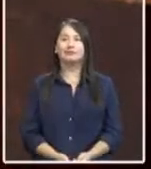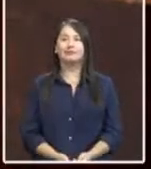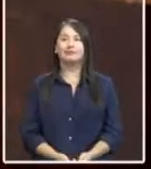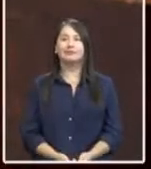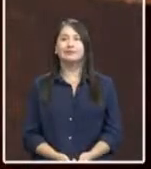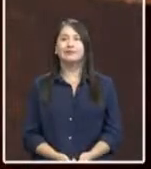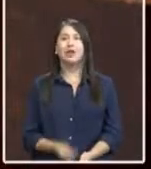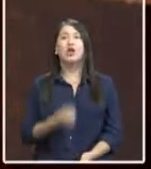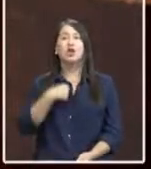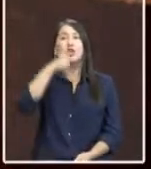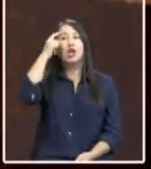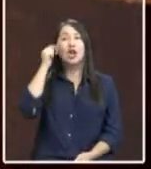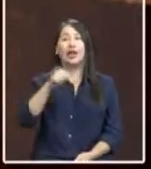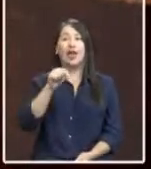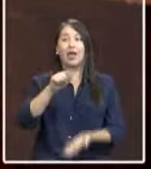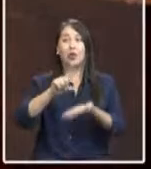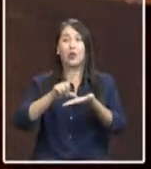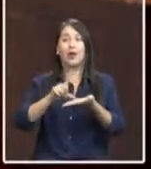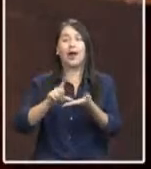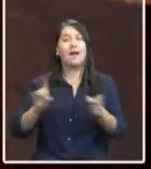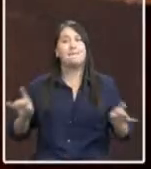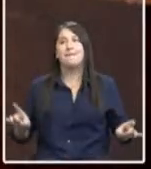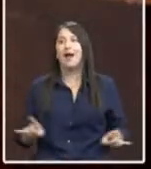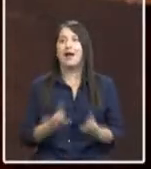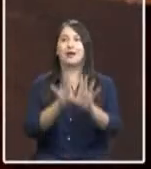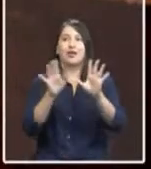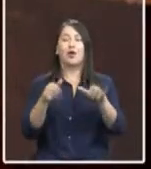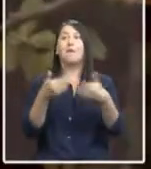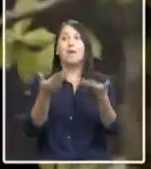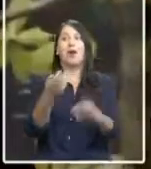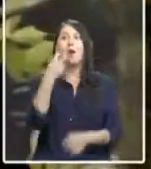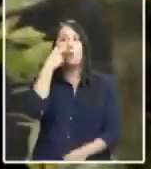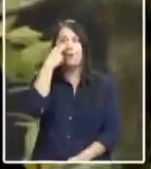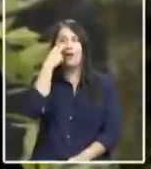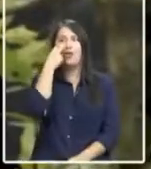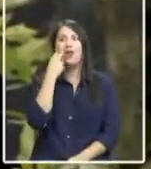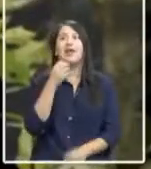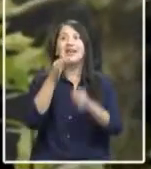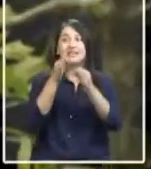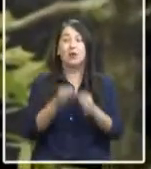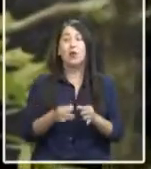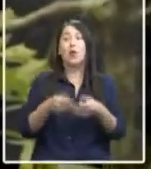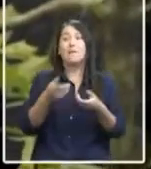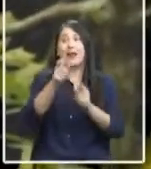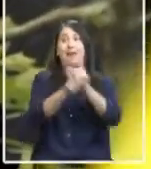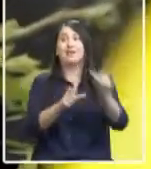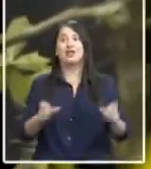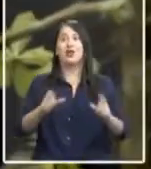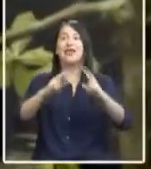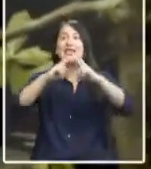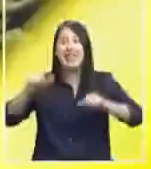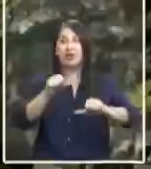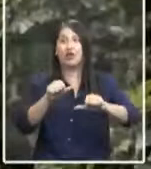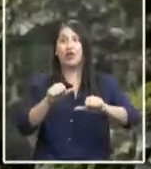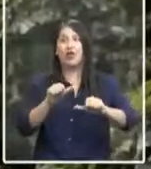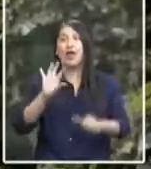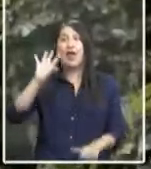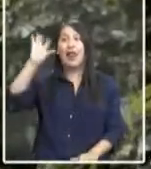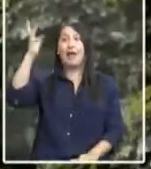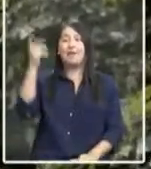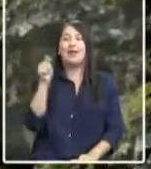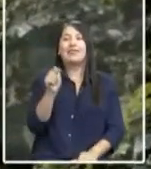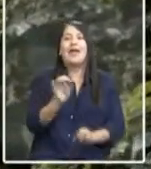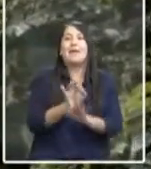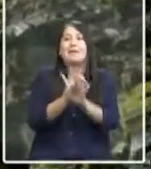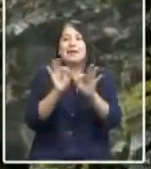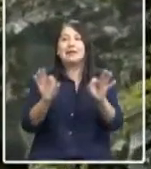This is a magic place for humanity and for sure for scientists, because environment